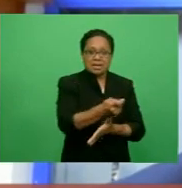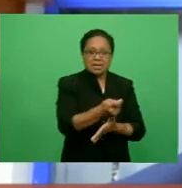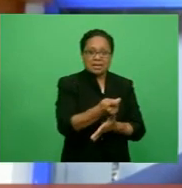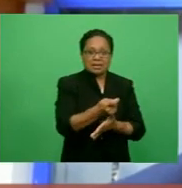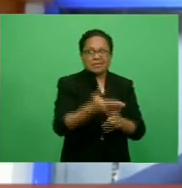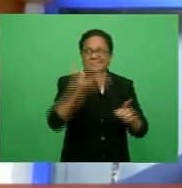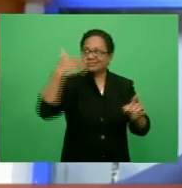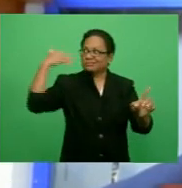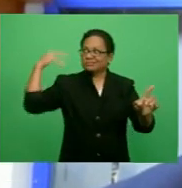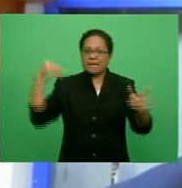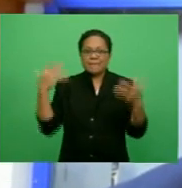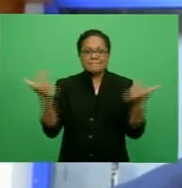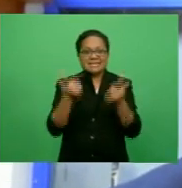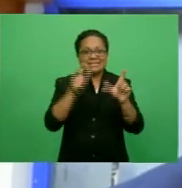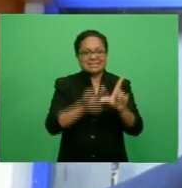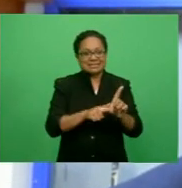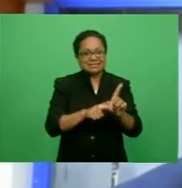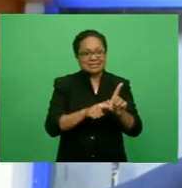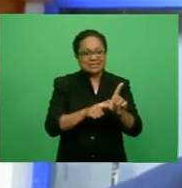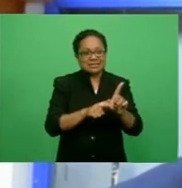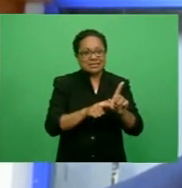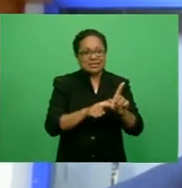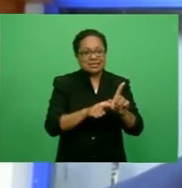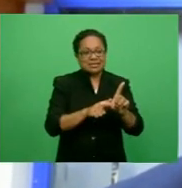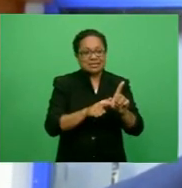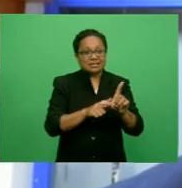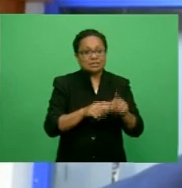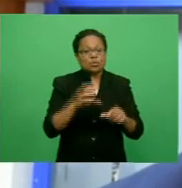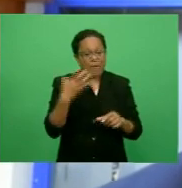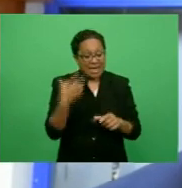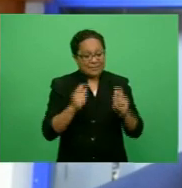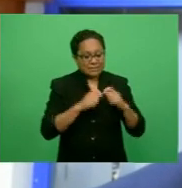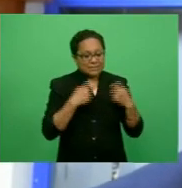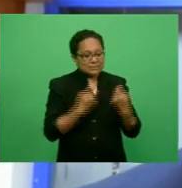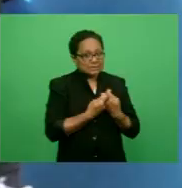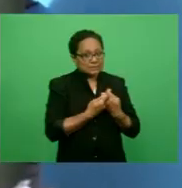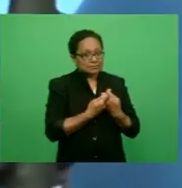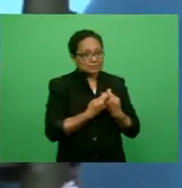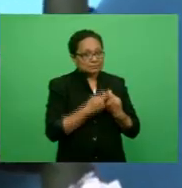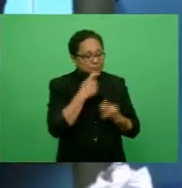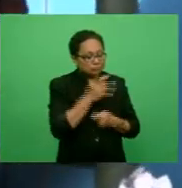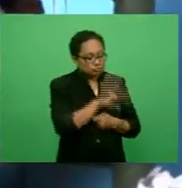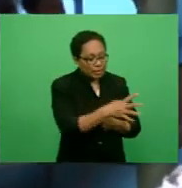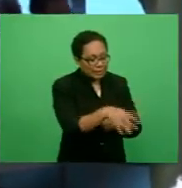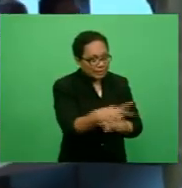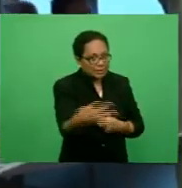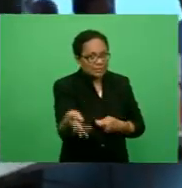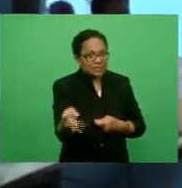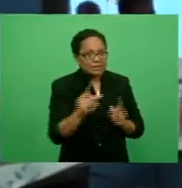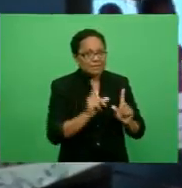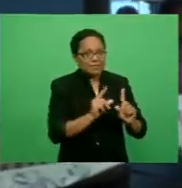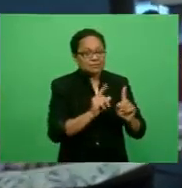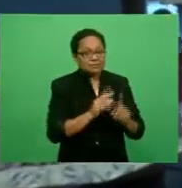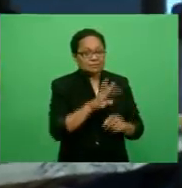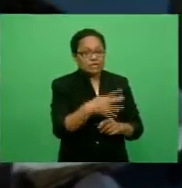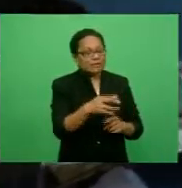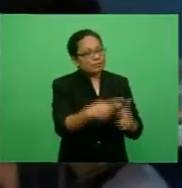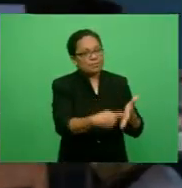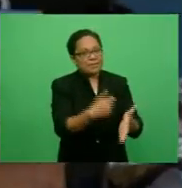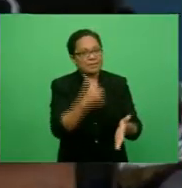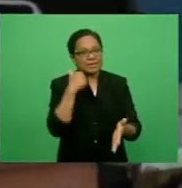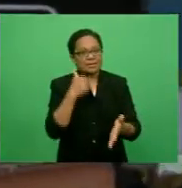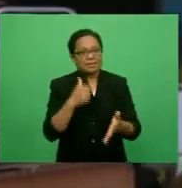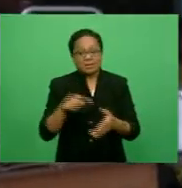we have a recovery team that follows them. The rate collection in Levuka is about